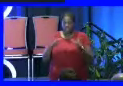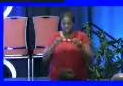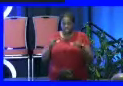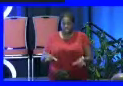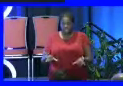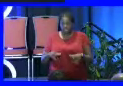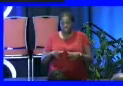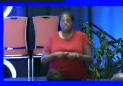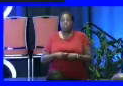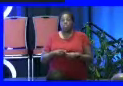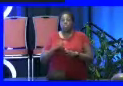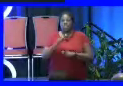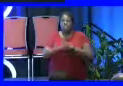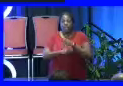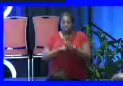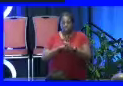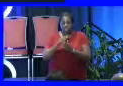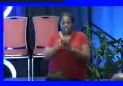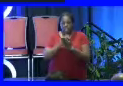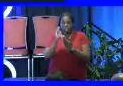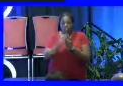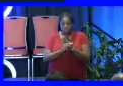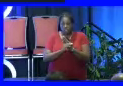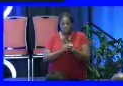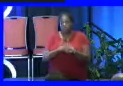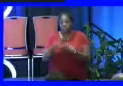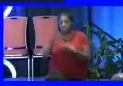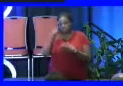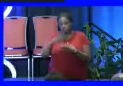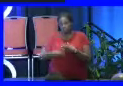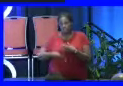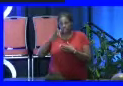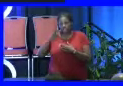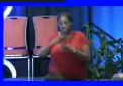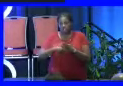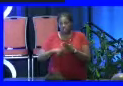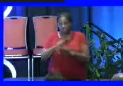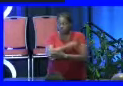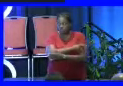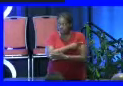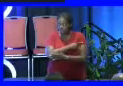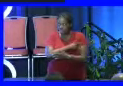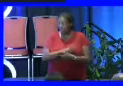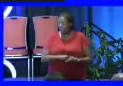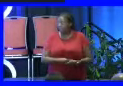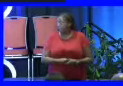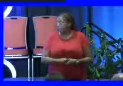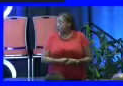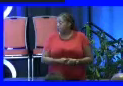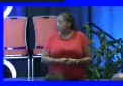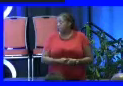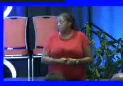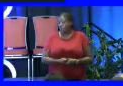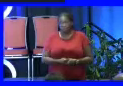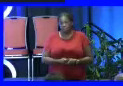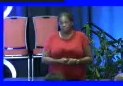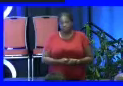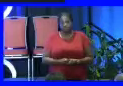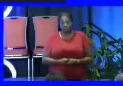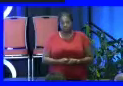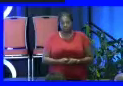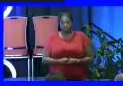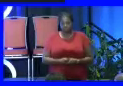their algorithms account for high utilizers, highest cost patients. But when we pull